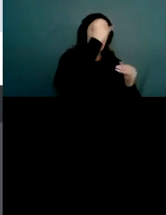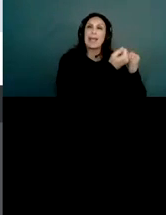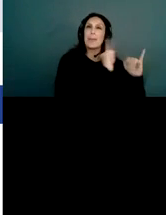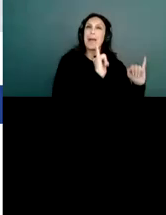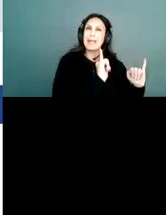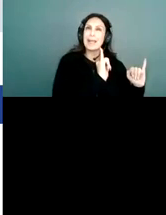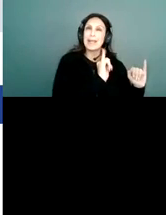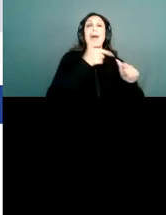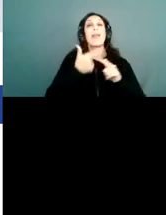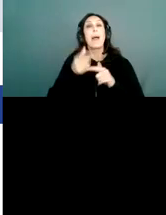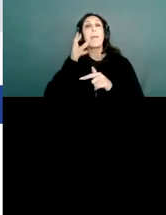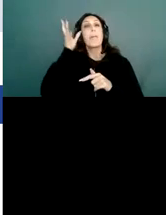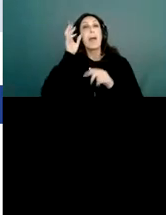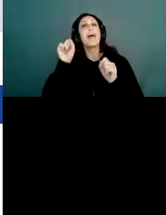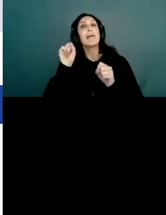home.